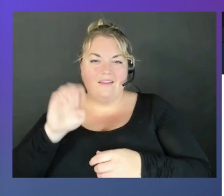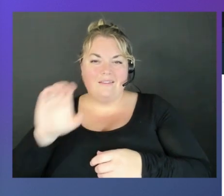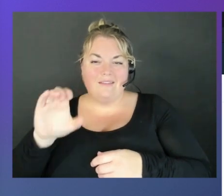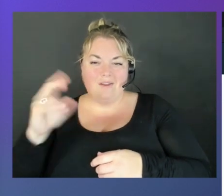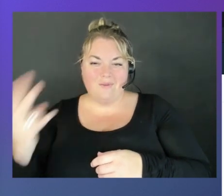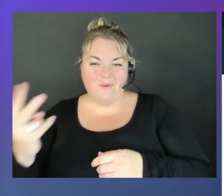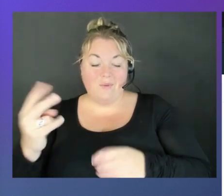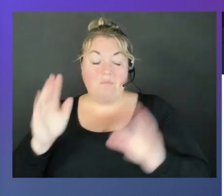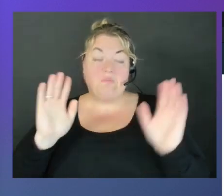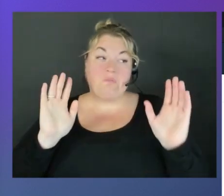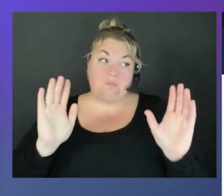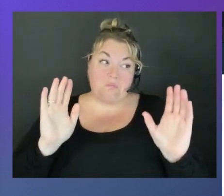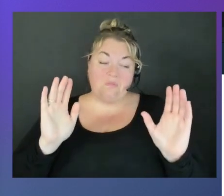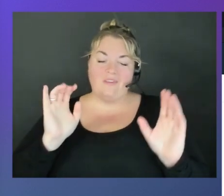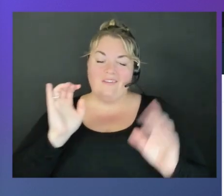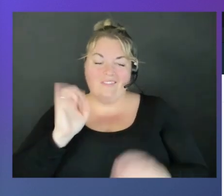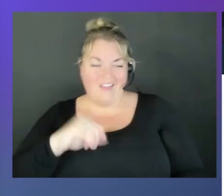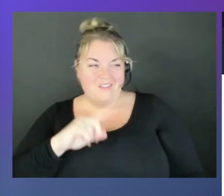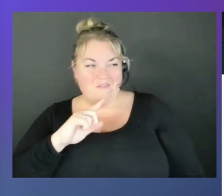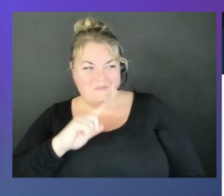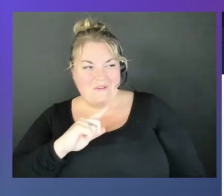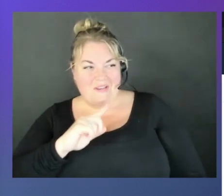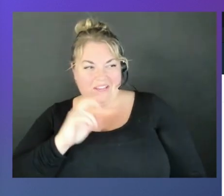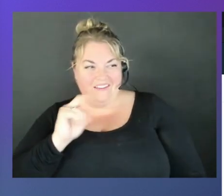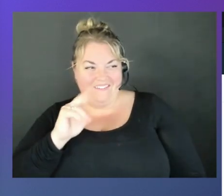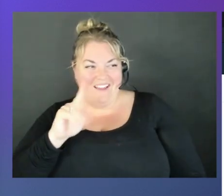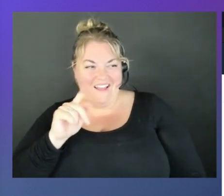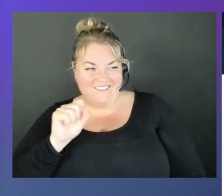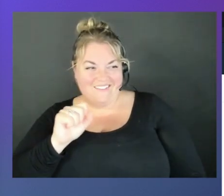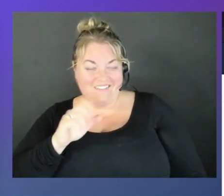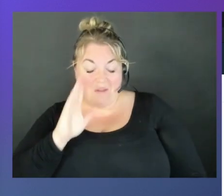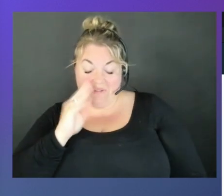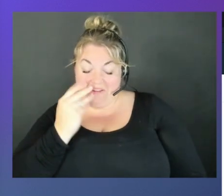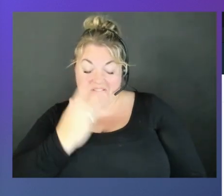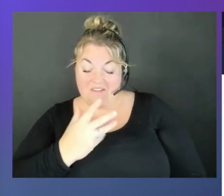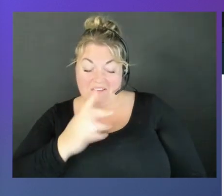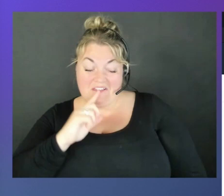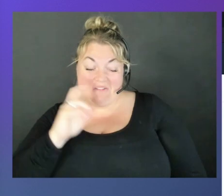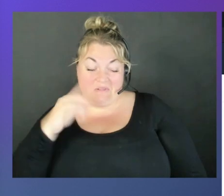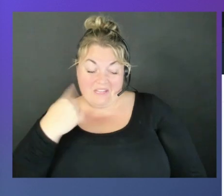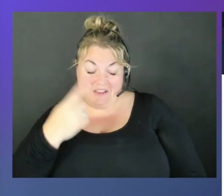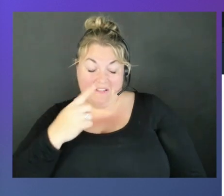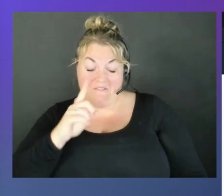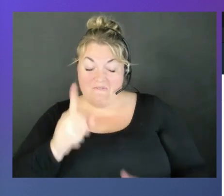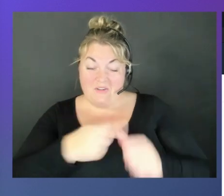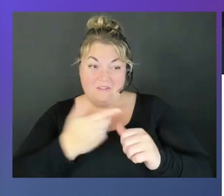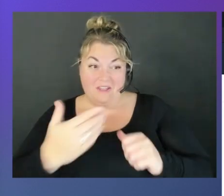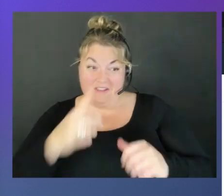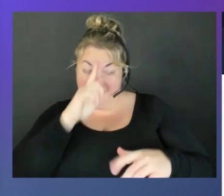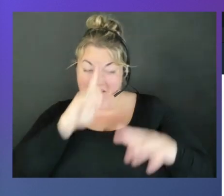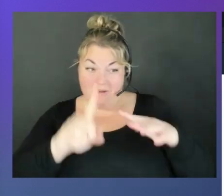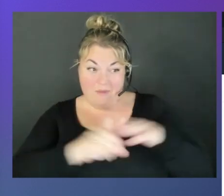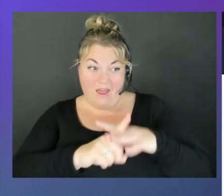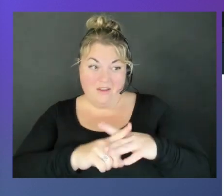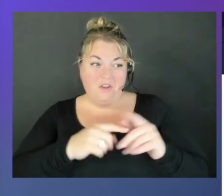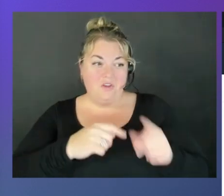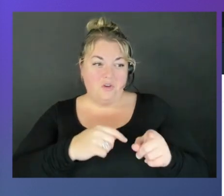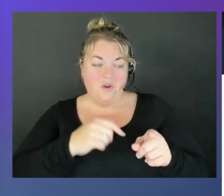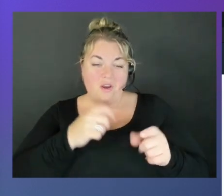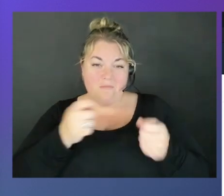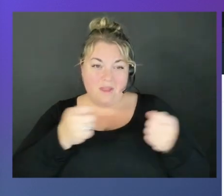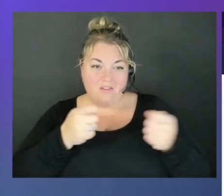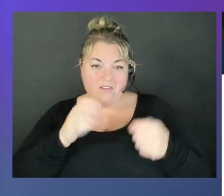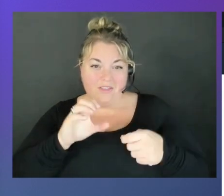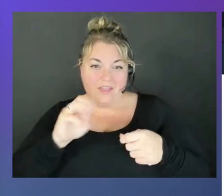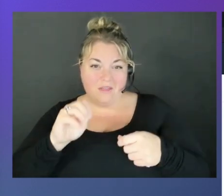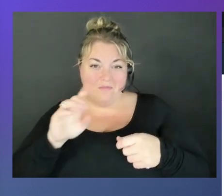is pretty nuts. I'll just go out and say the first thing that came to mind, where you're not managing multiple CMDBs,